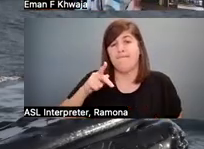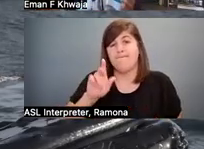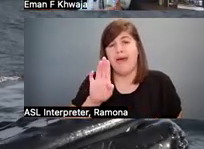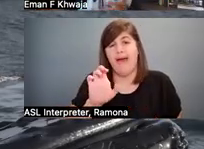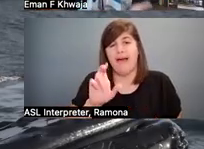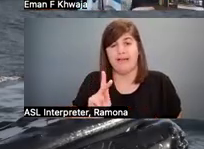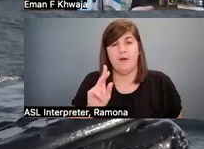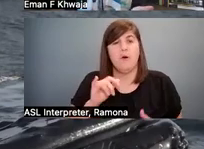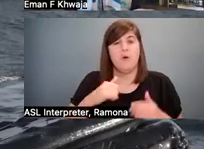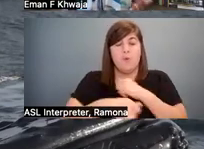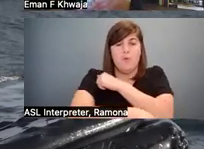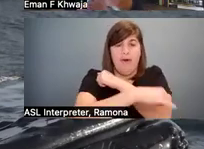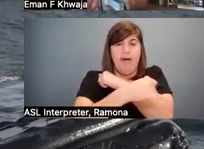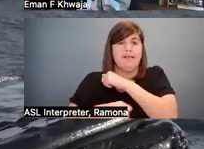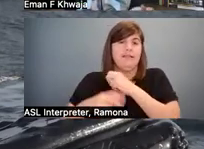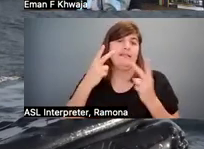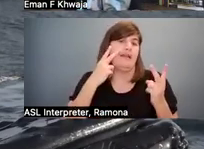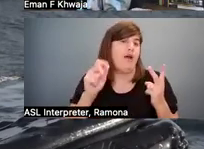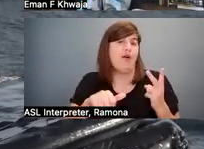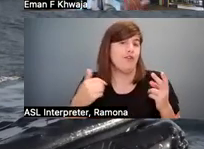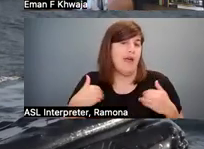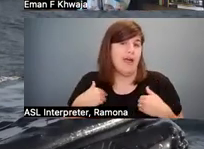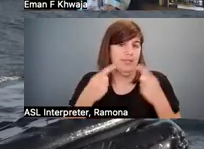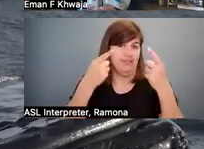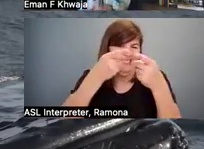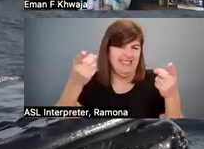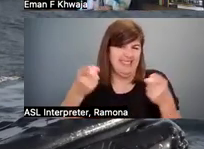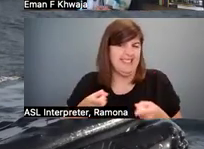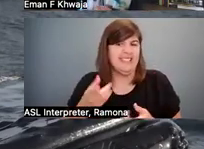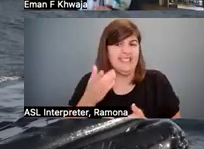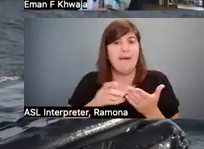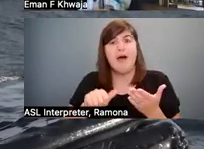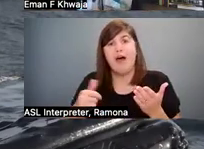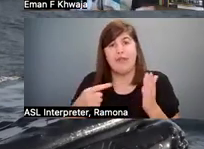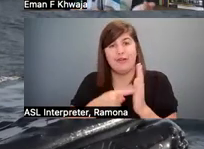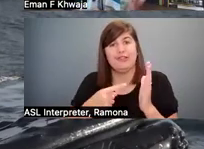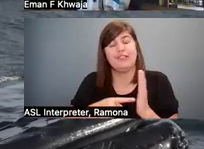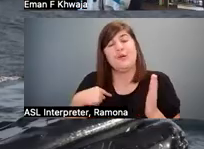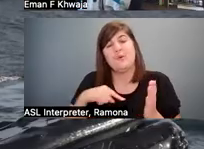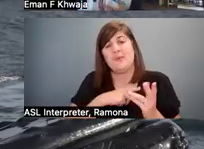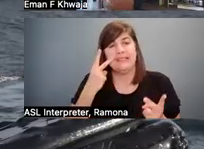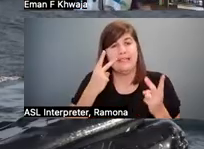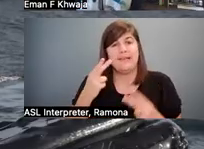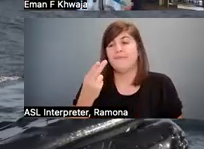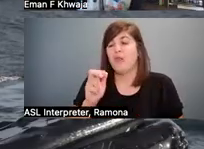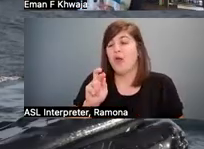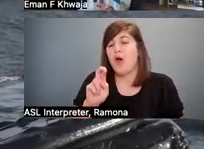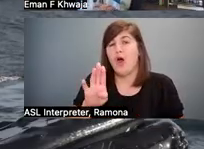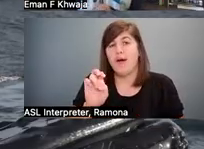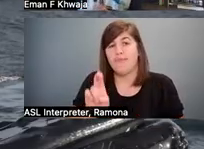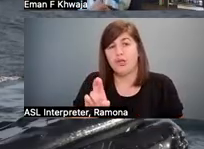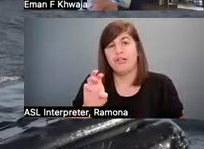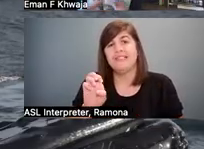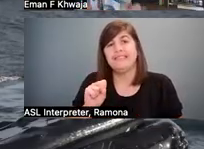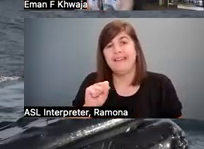animals while we're out looking for humpback whales that I also get to study. Some of the other animals we get to see are harbor seals, Atlantic white-sided